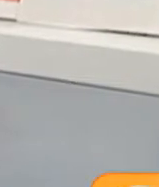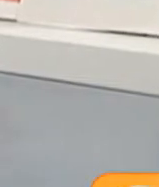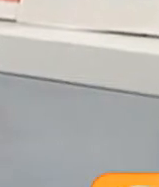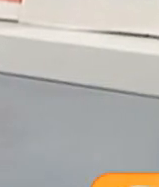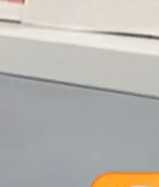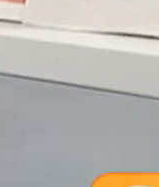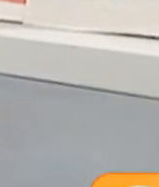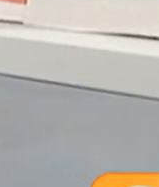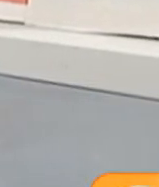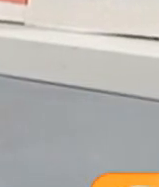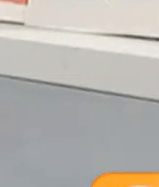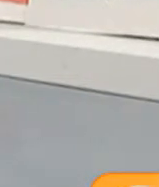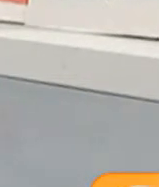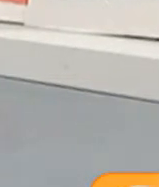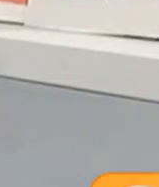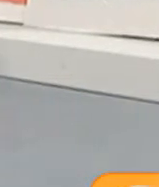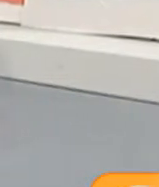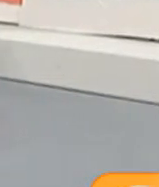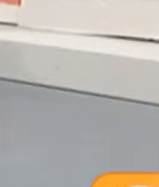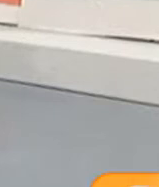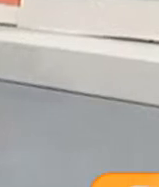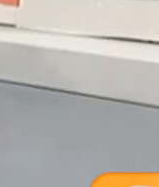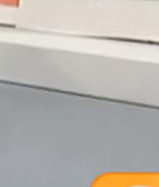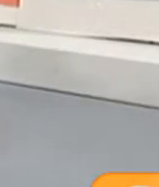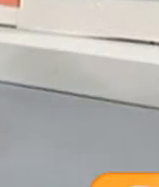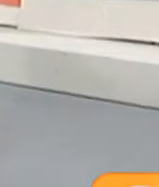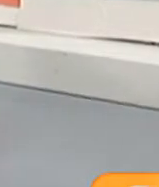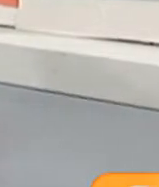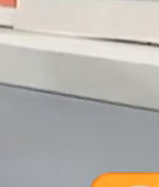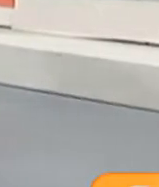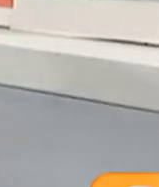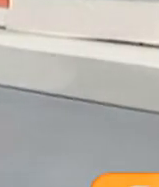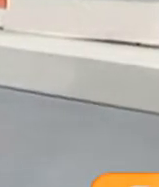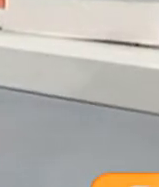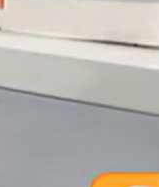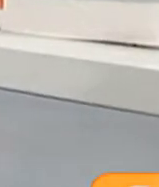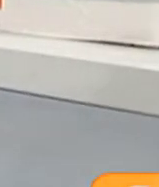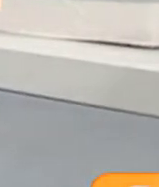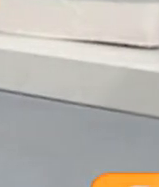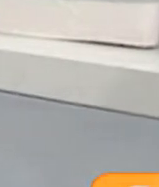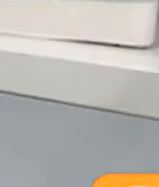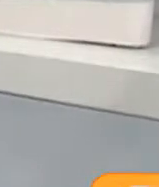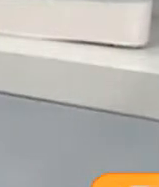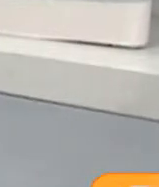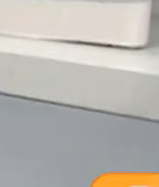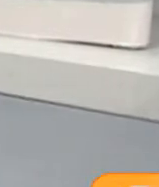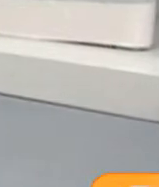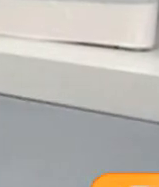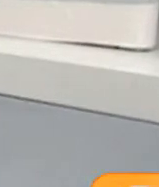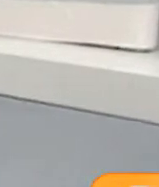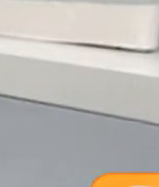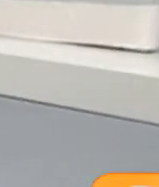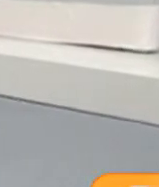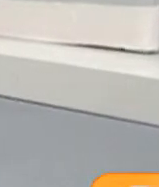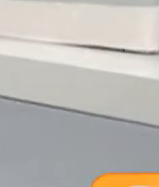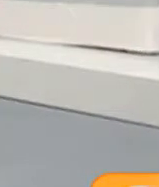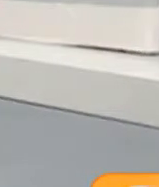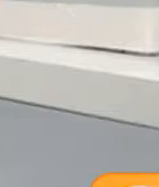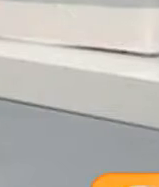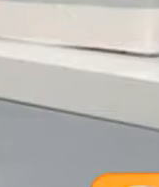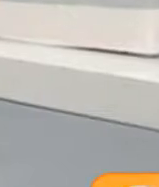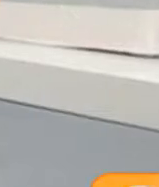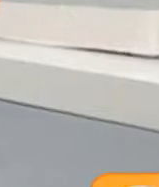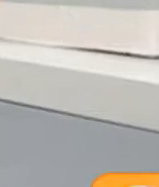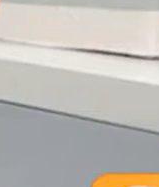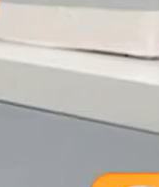case regarding the appointment of chief administrative secretaries. Now, an interesting one.